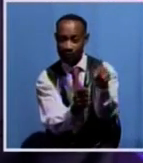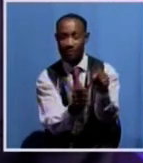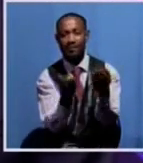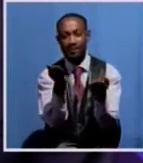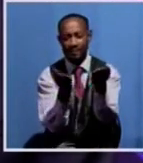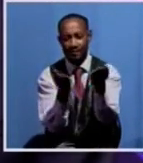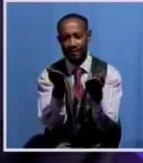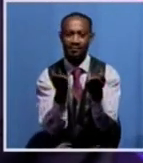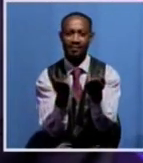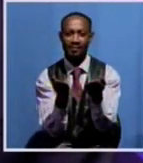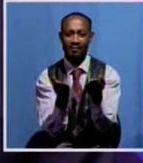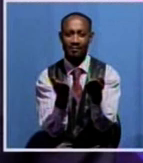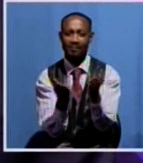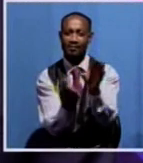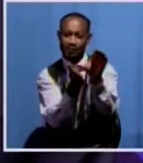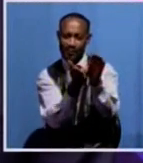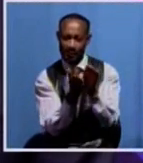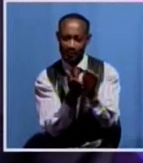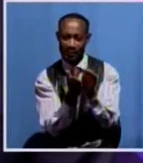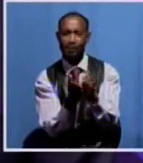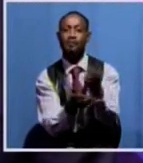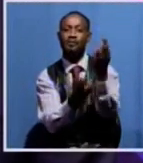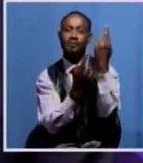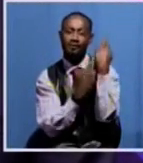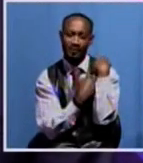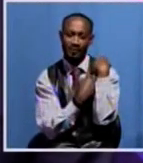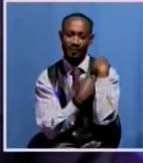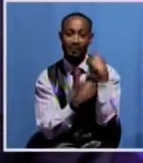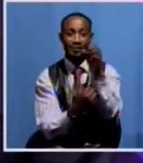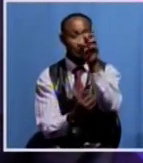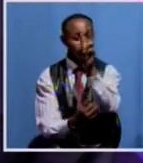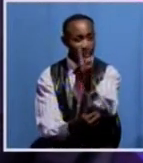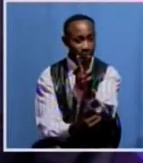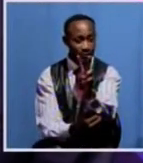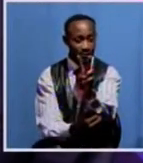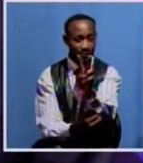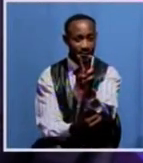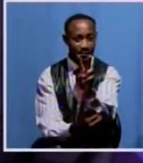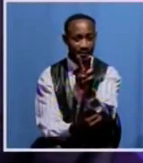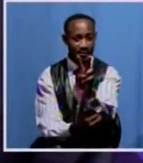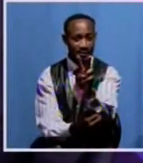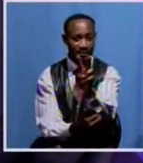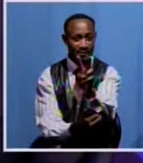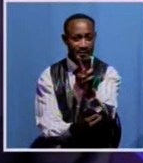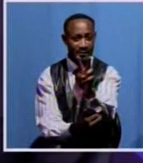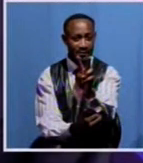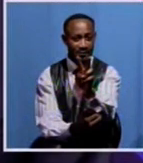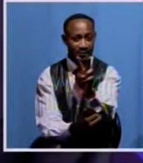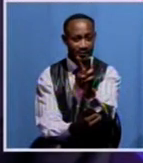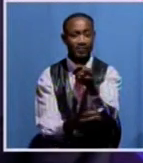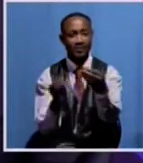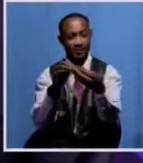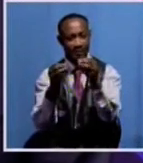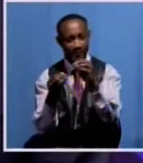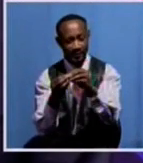servicing of debt obligations. And two is the remuneration